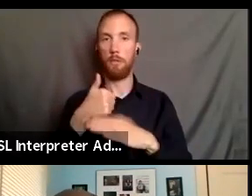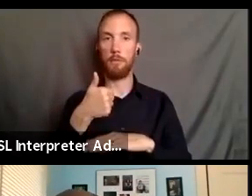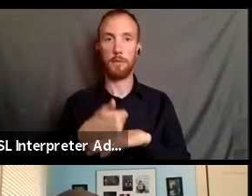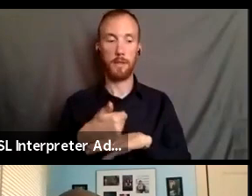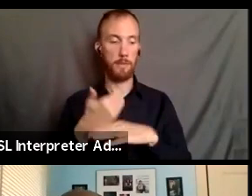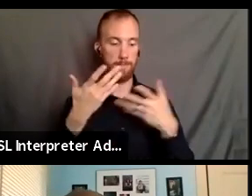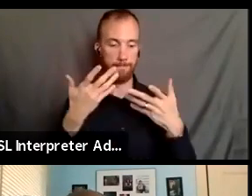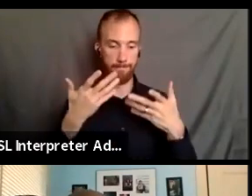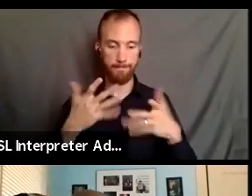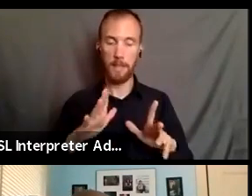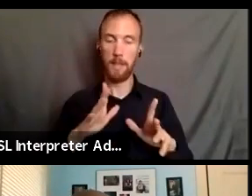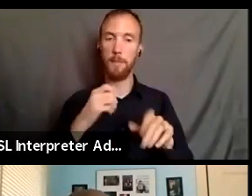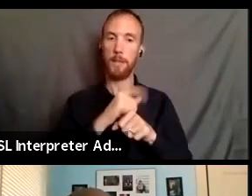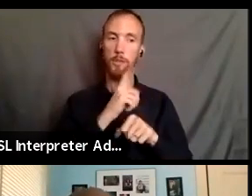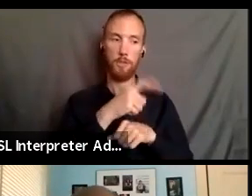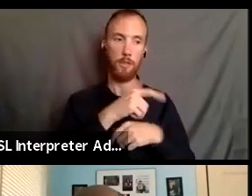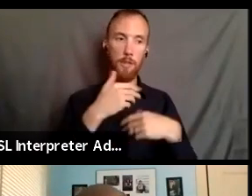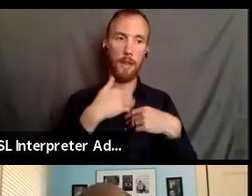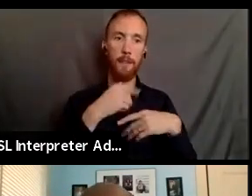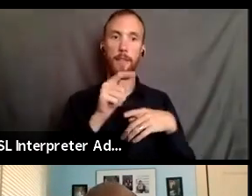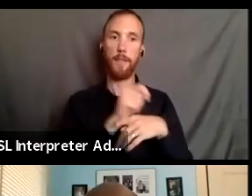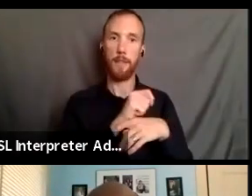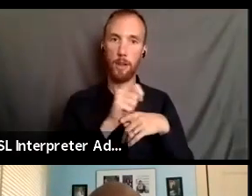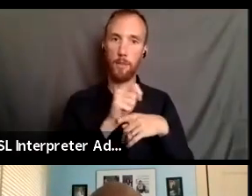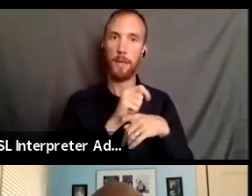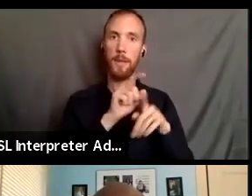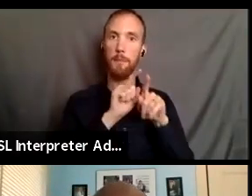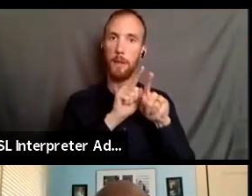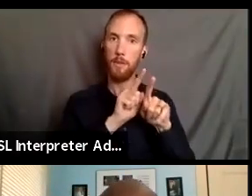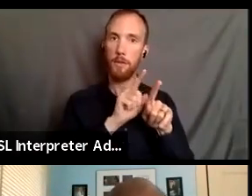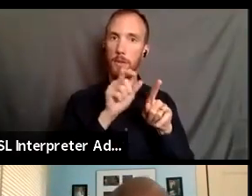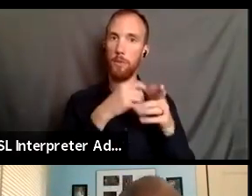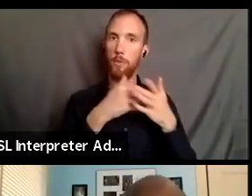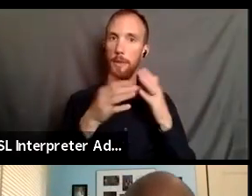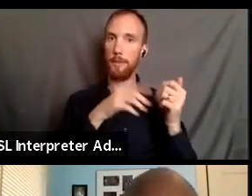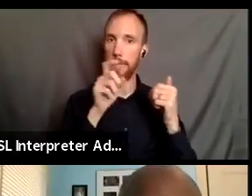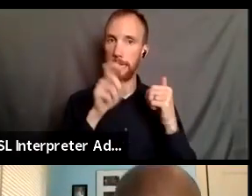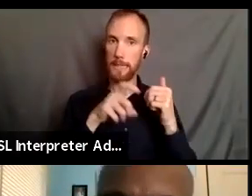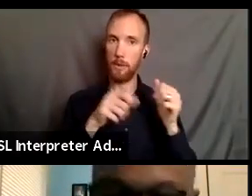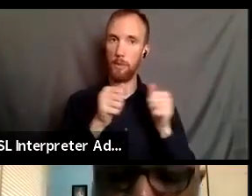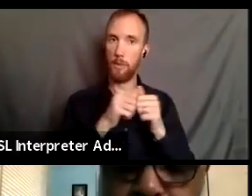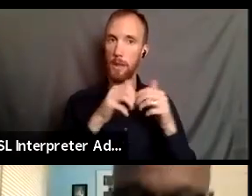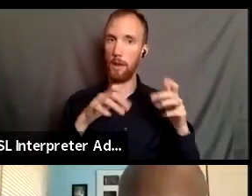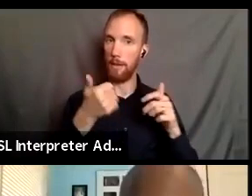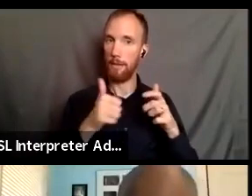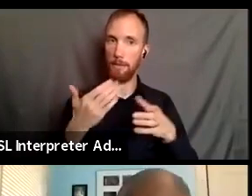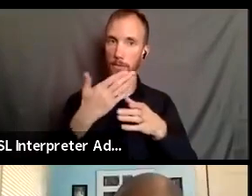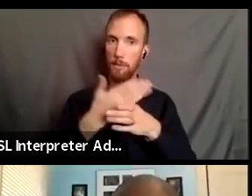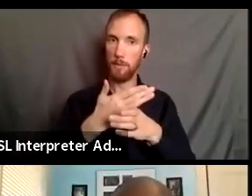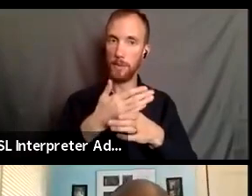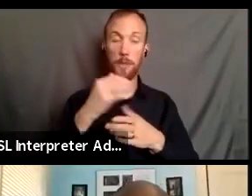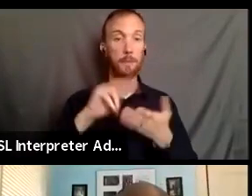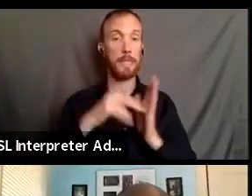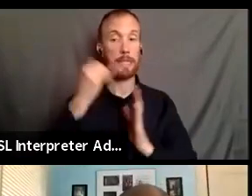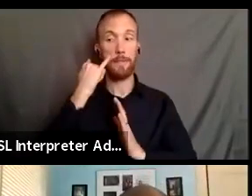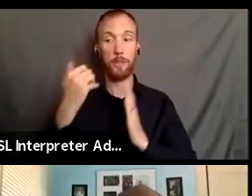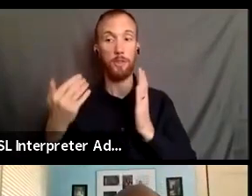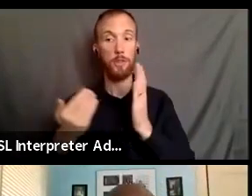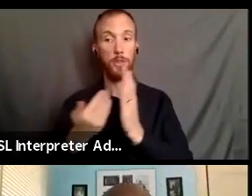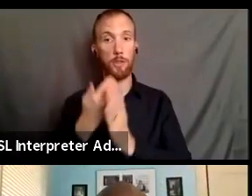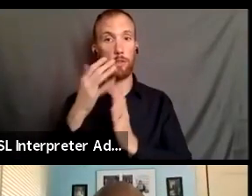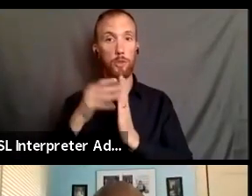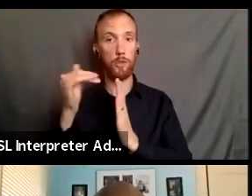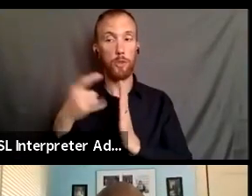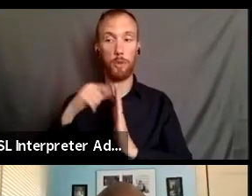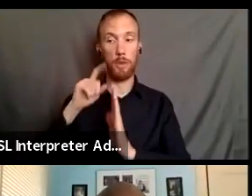virtual space without interruption and so part of this process is if there are new students that are identified over the summer or through